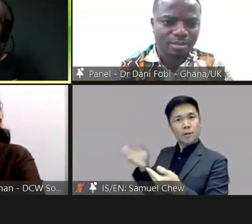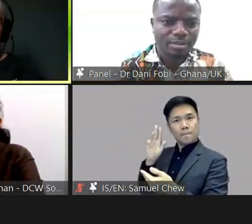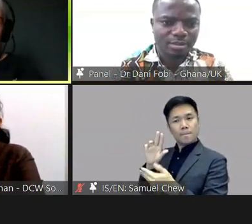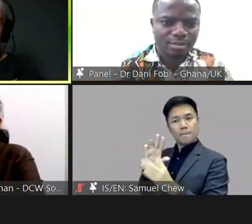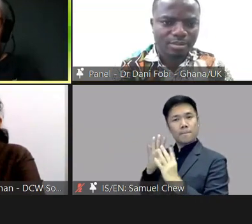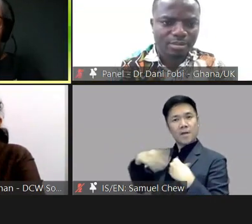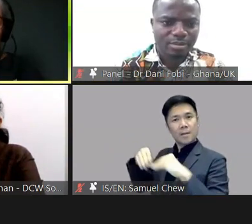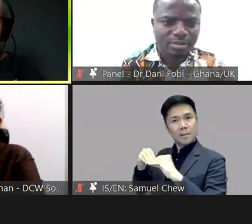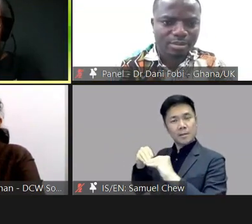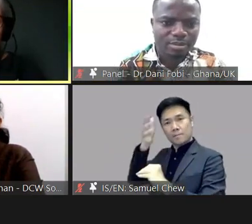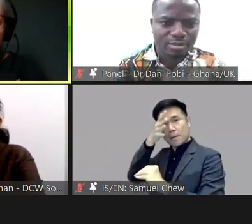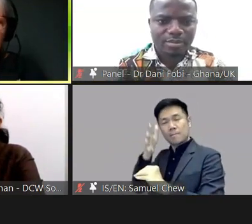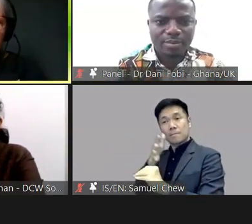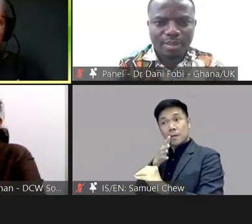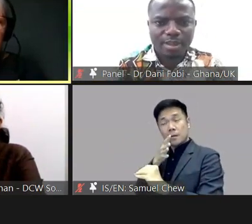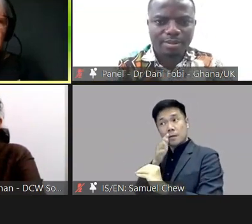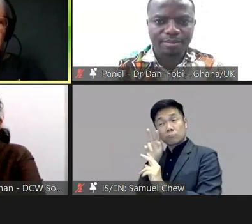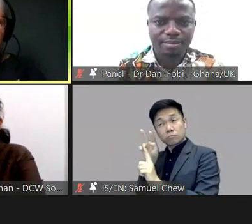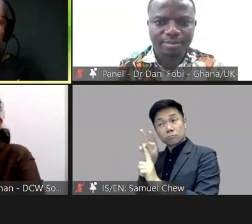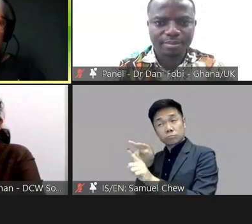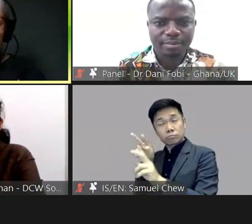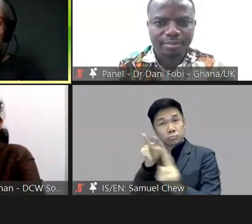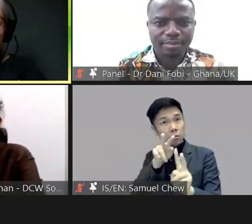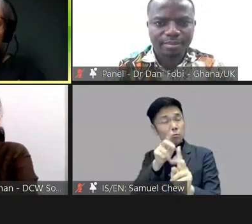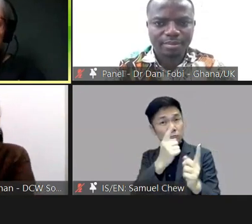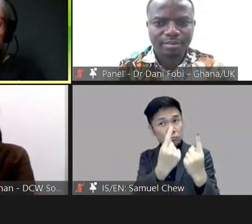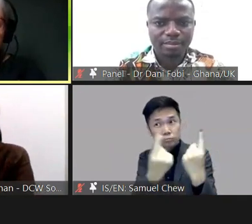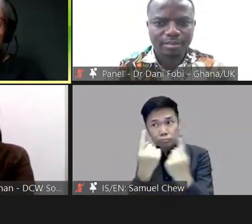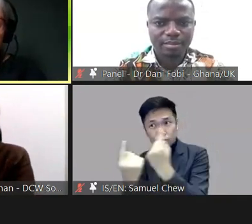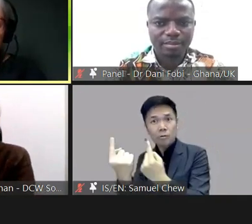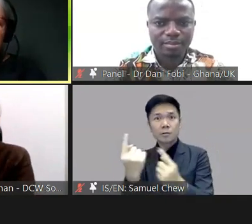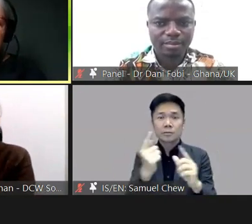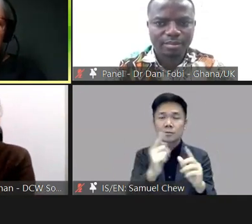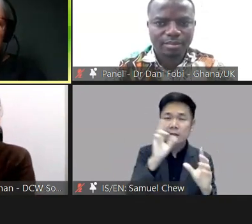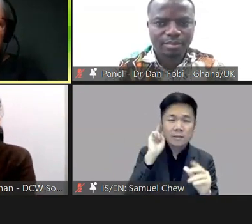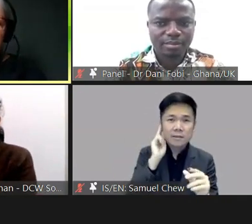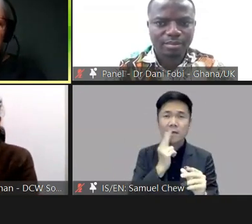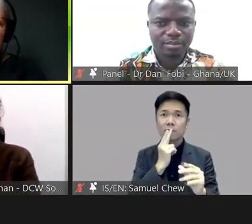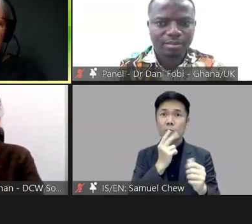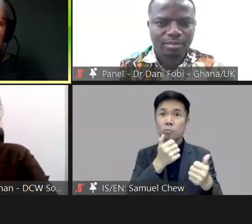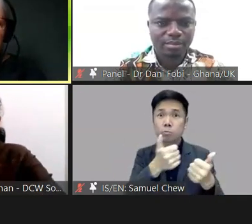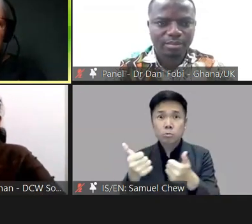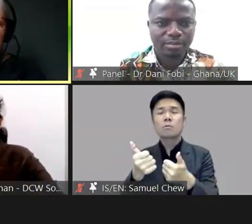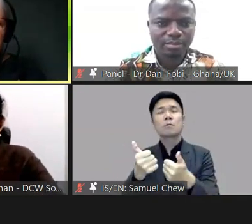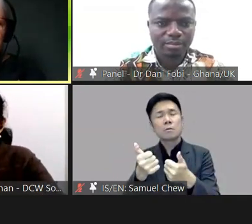Right. Thank you, Daniel. Don't know if anybody else wanted to say anything about